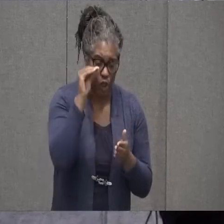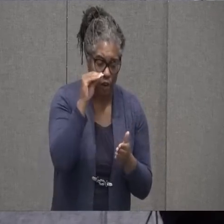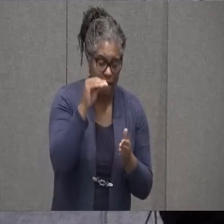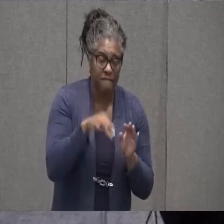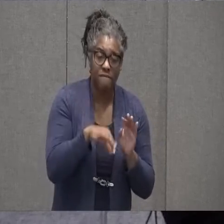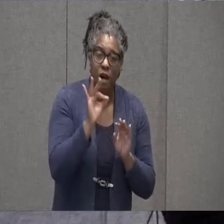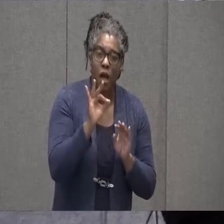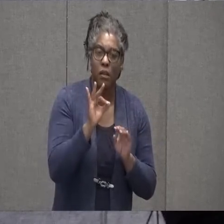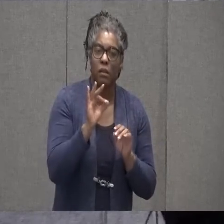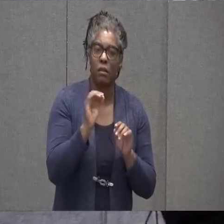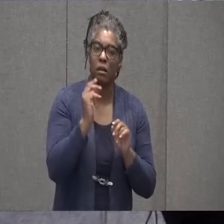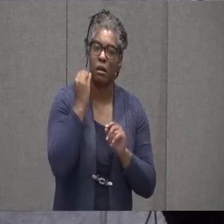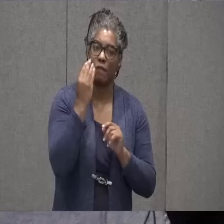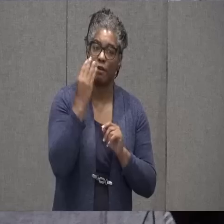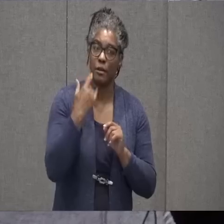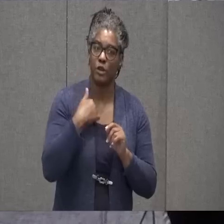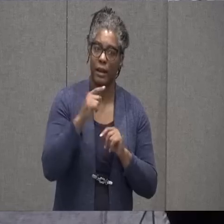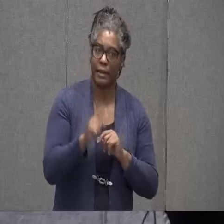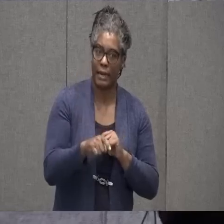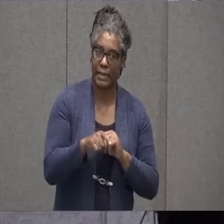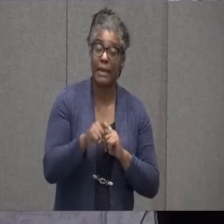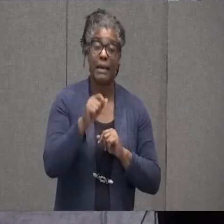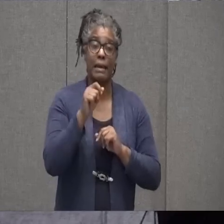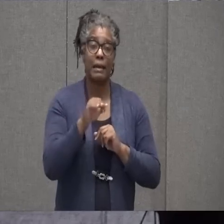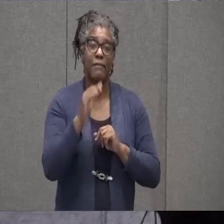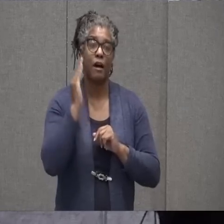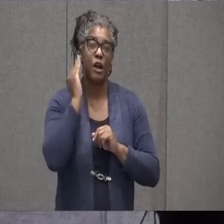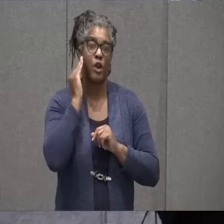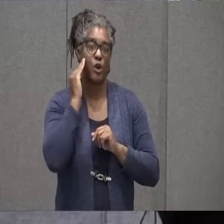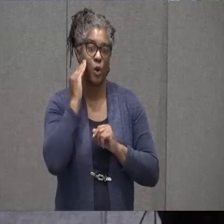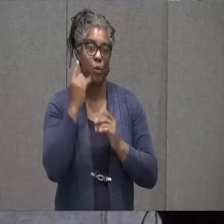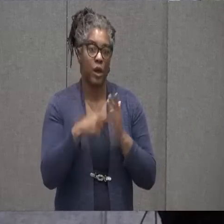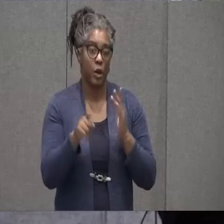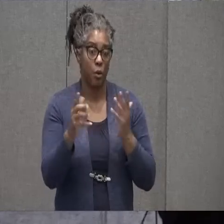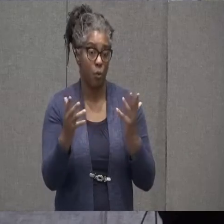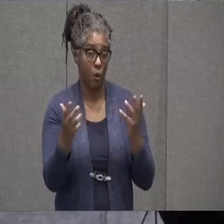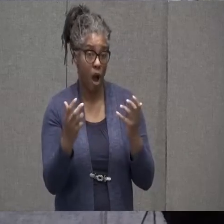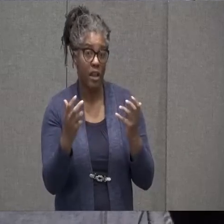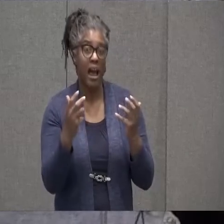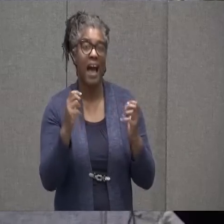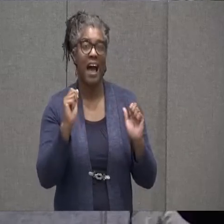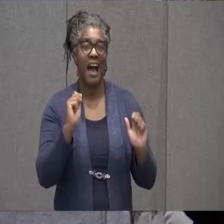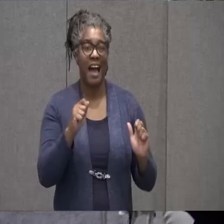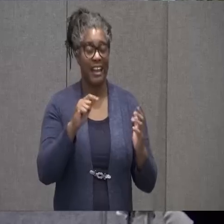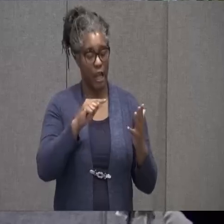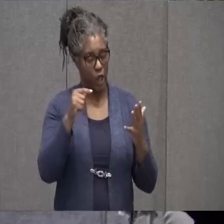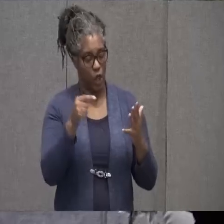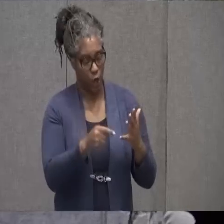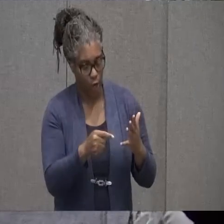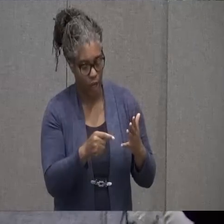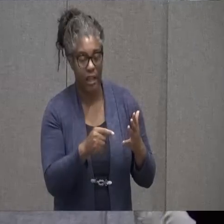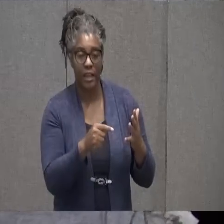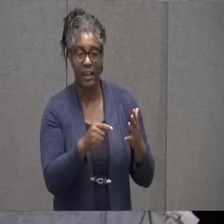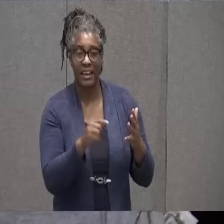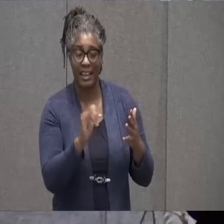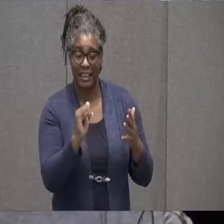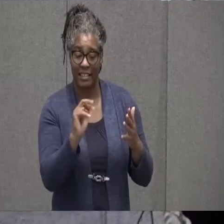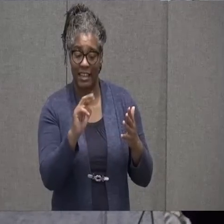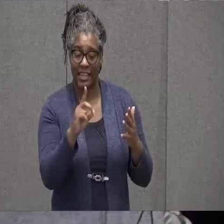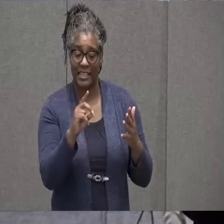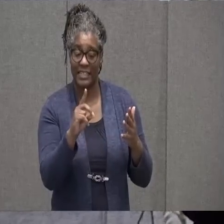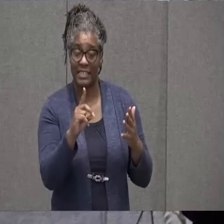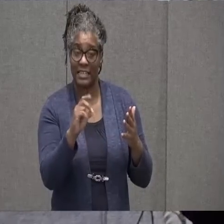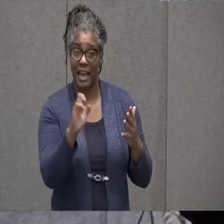wanting information around a topic, I can turn to the back of that informational text and I can look and see